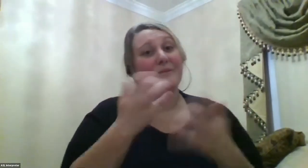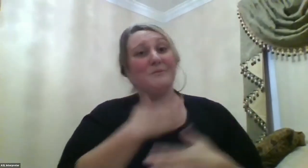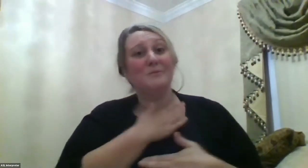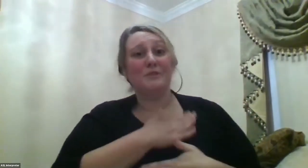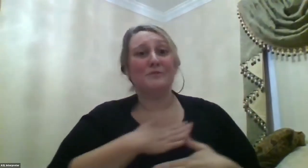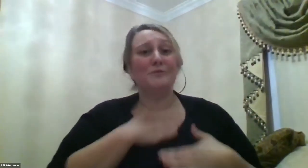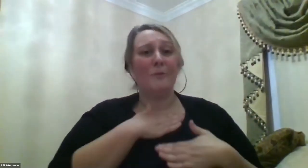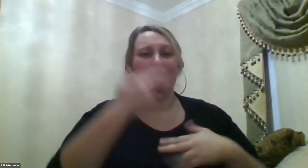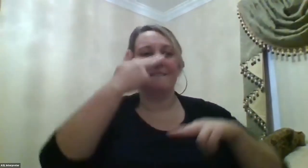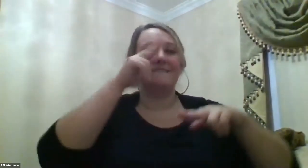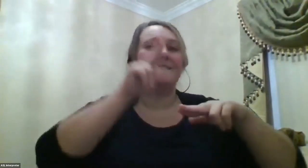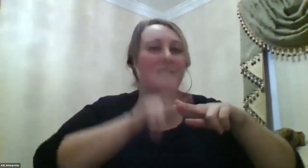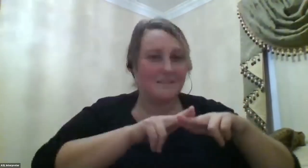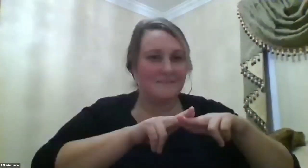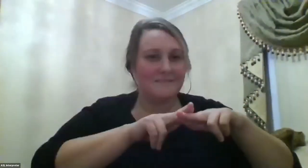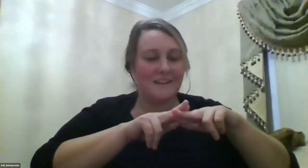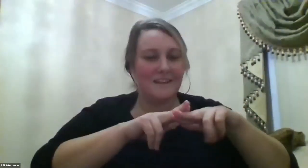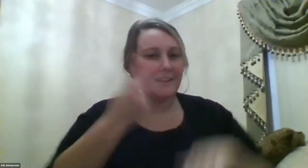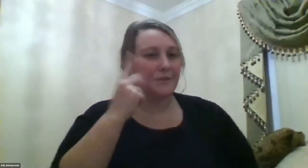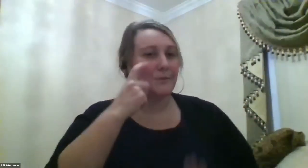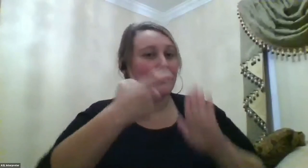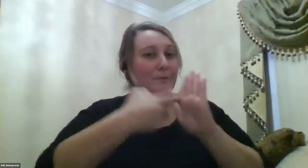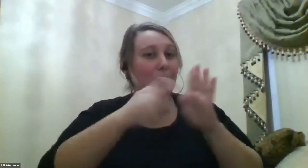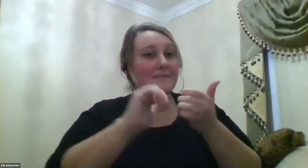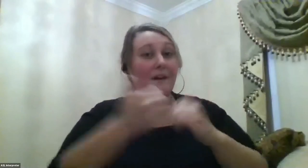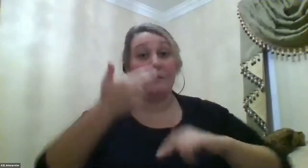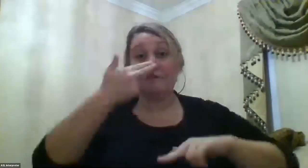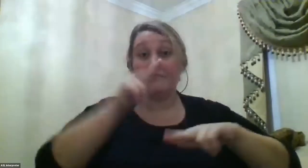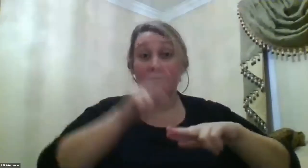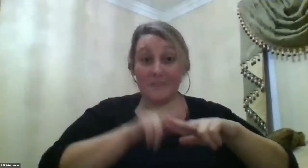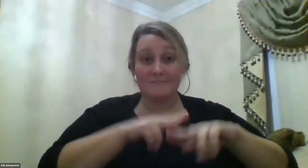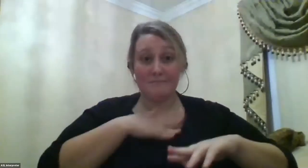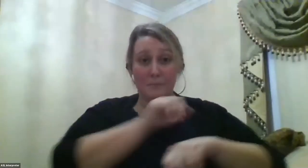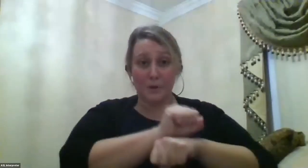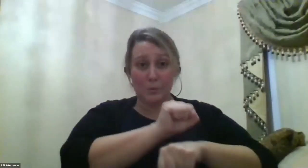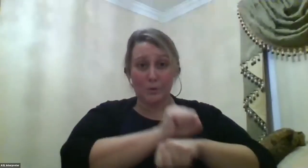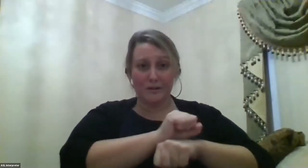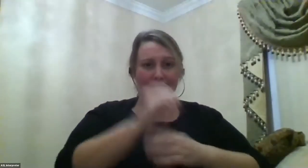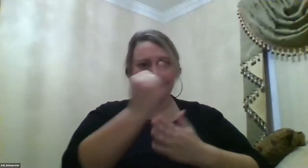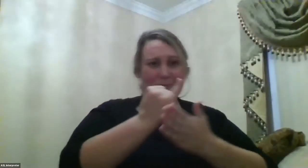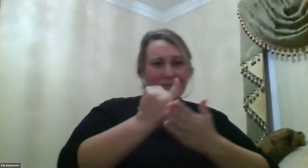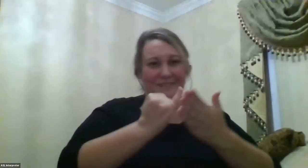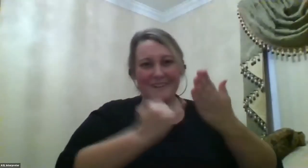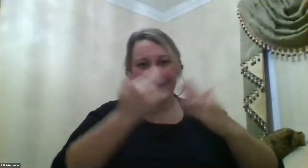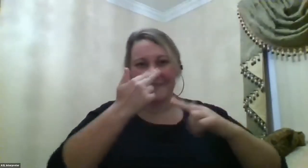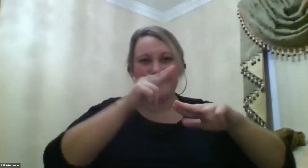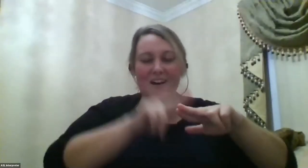visual languages. So, um, I'll just show some of that now.